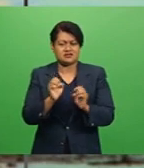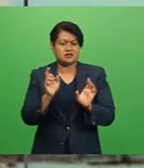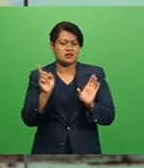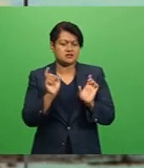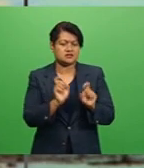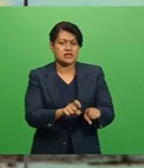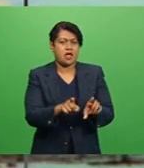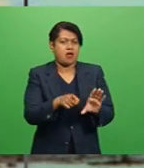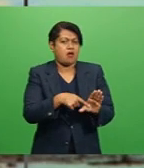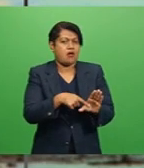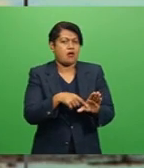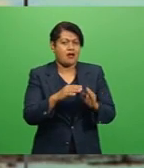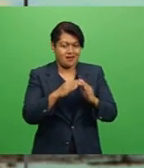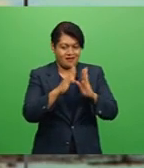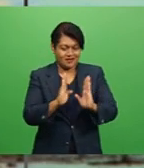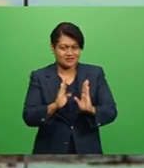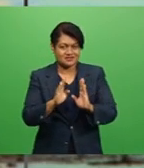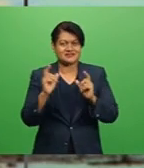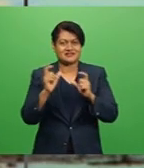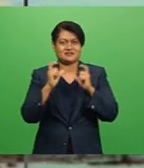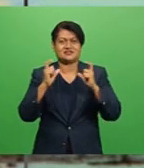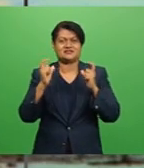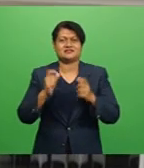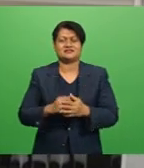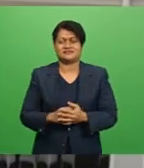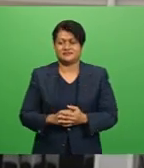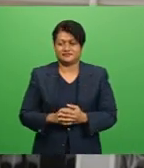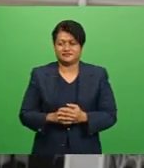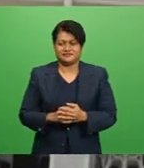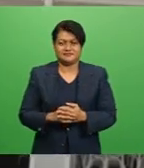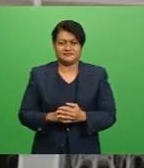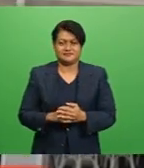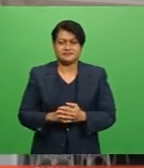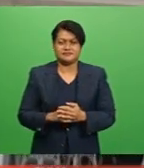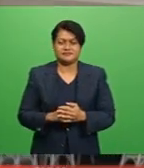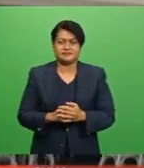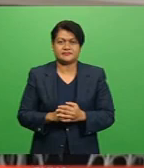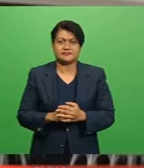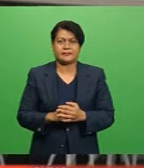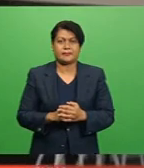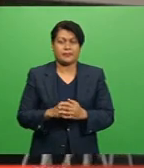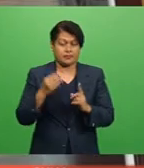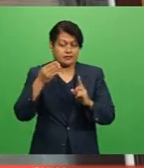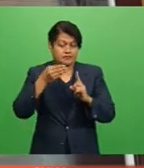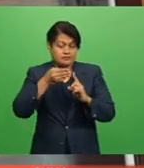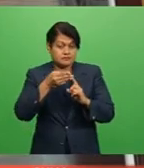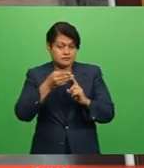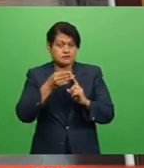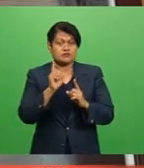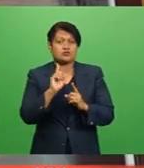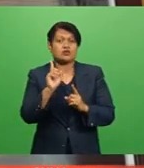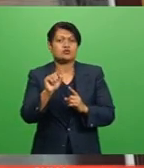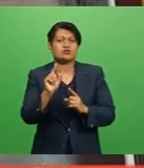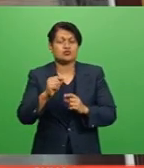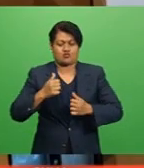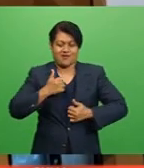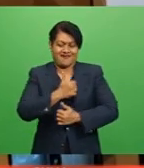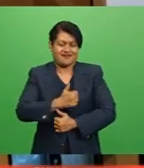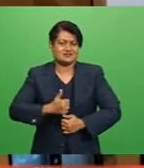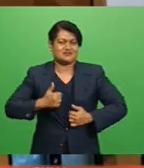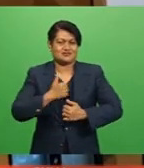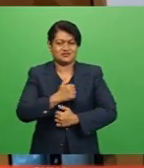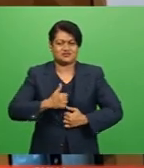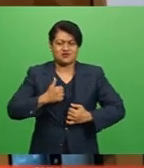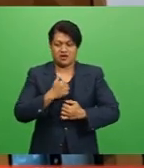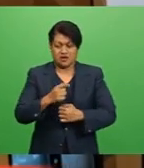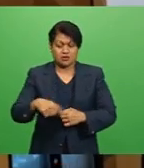Eve celebrations. Vinina Rakotonga reports. The aim of the night is to enjoy while ensuring strict measures are